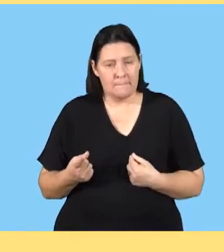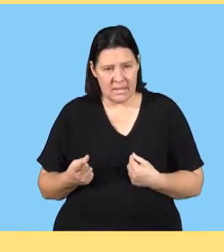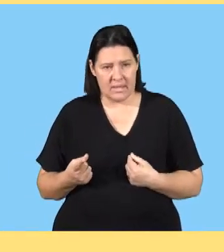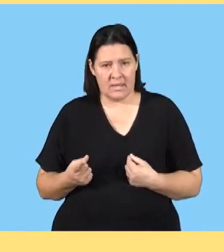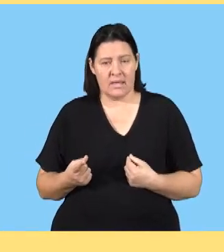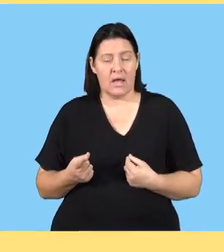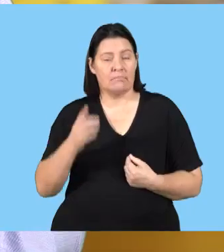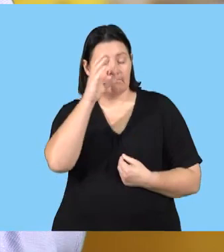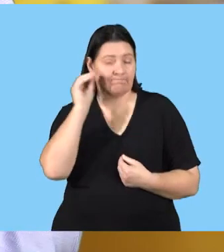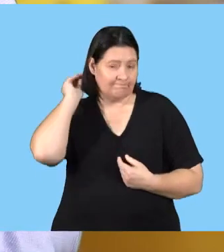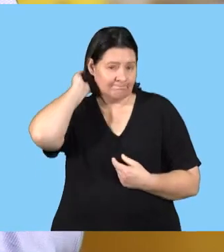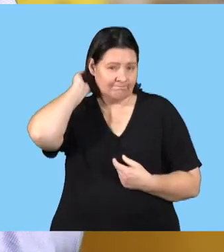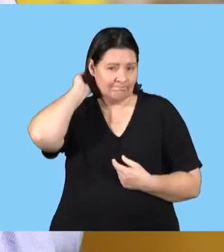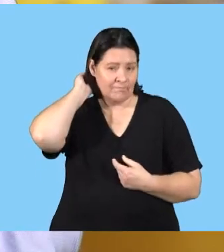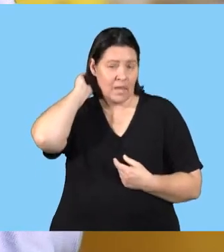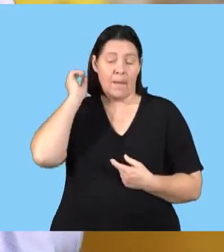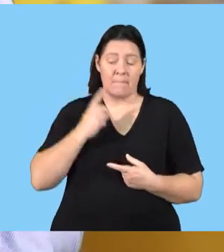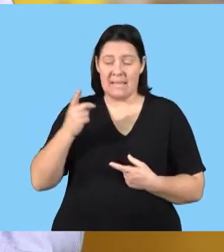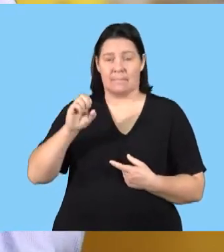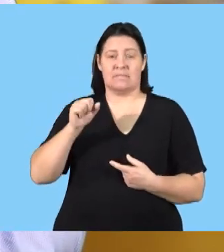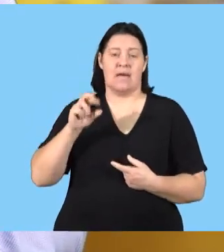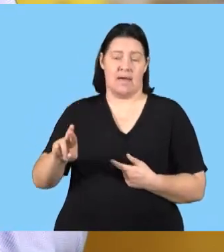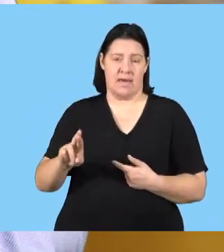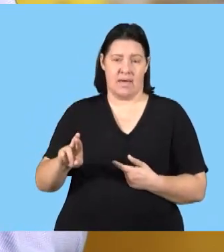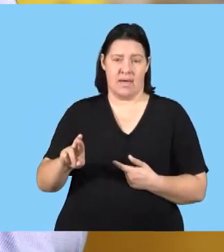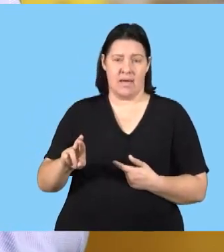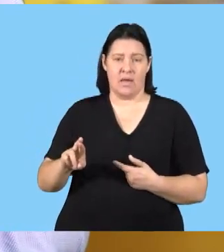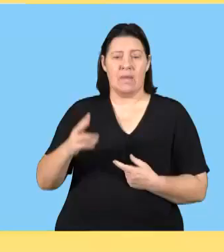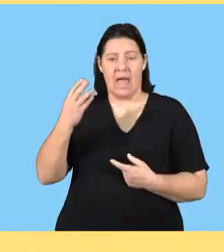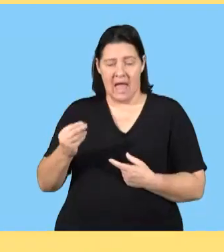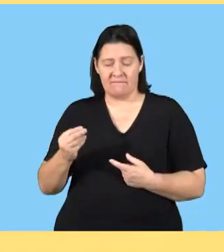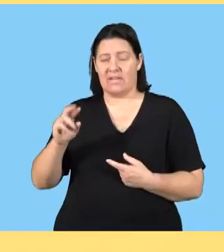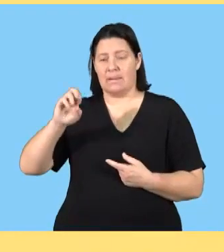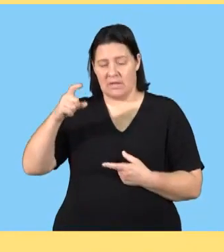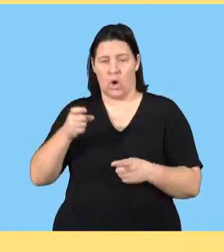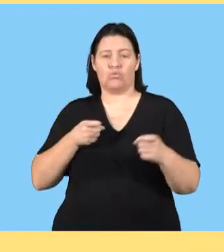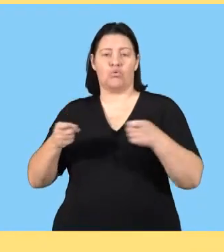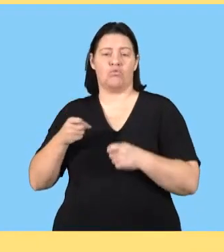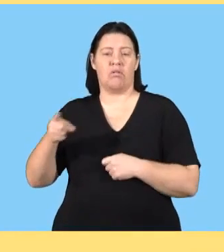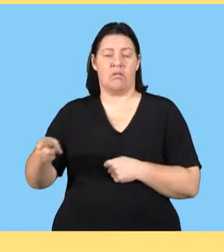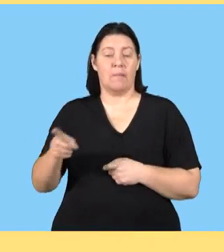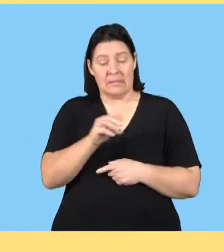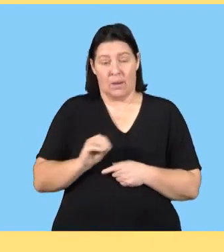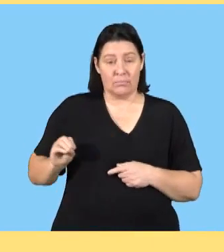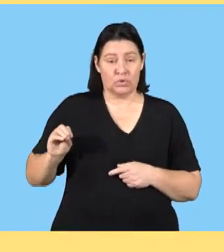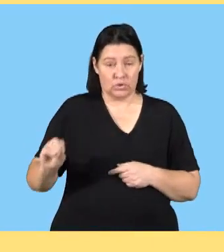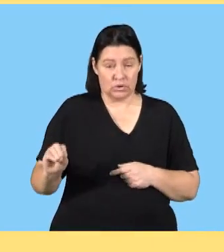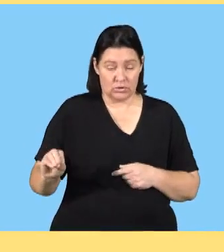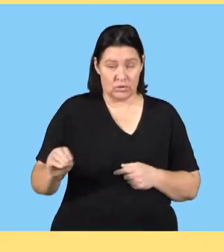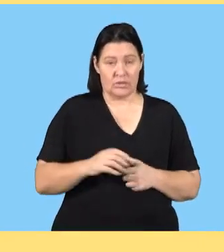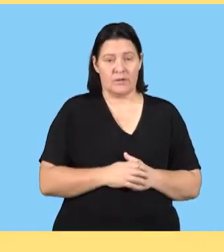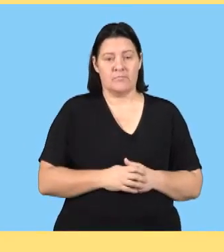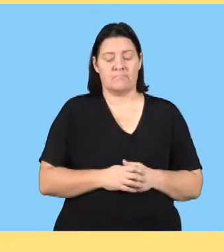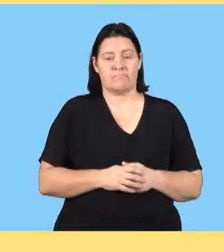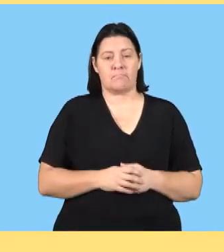have to keep in mind that A. Adams is part of my debtors. And here I have debtors control. That means I must go now to